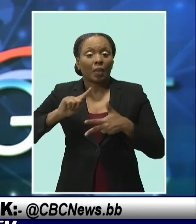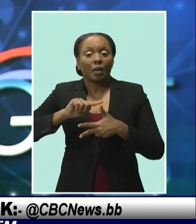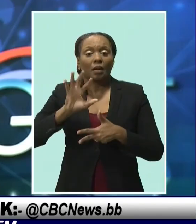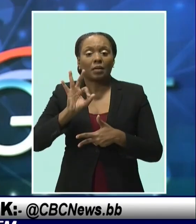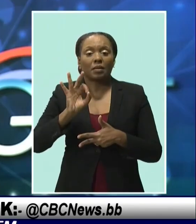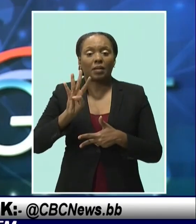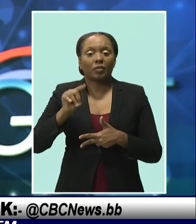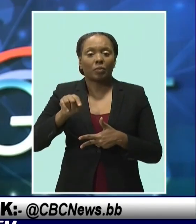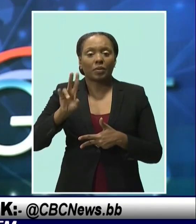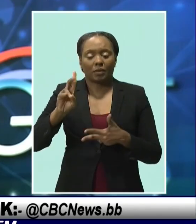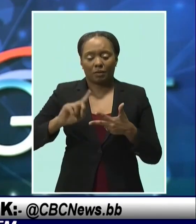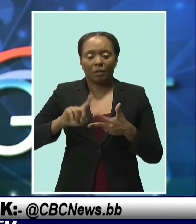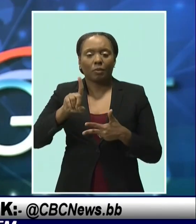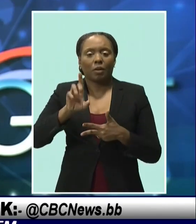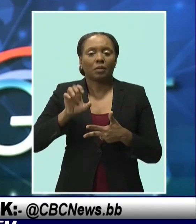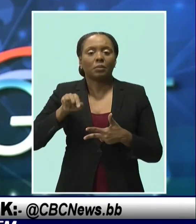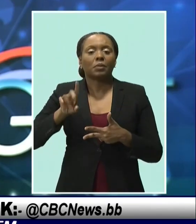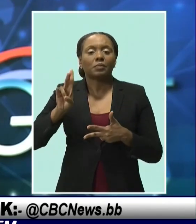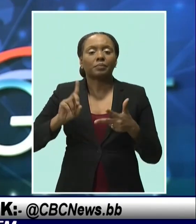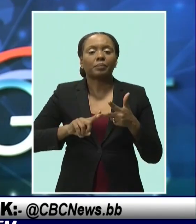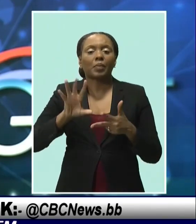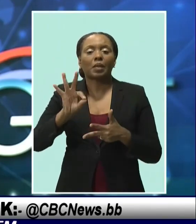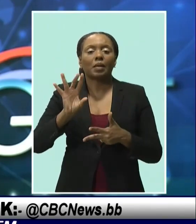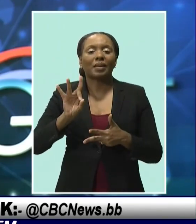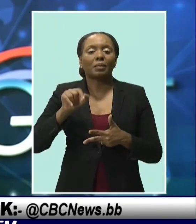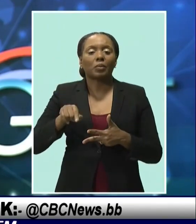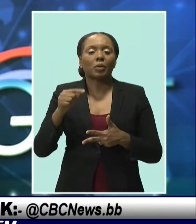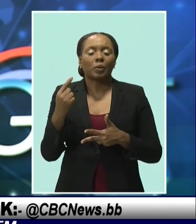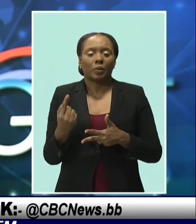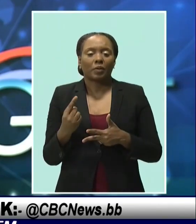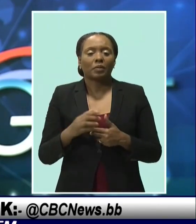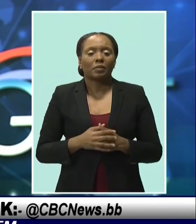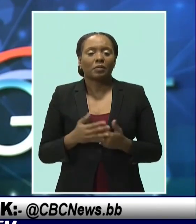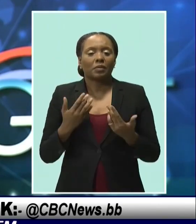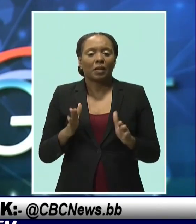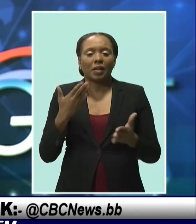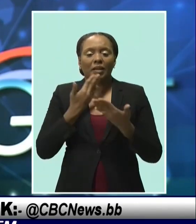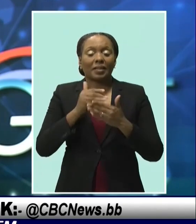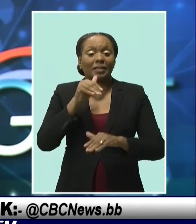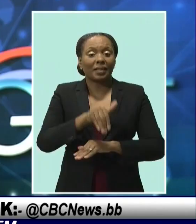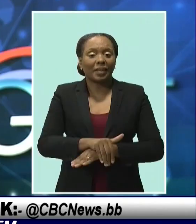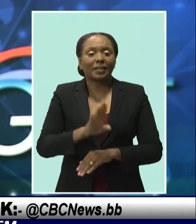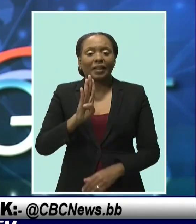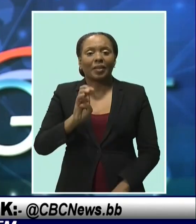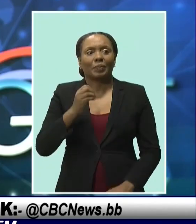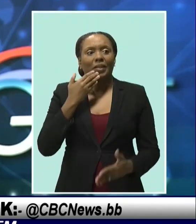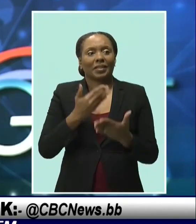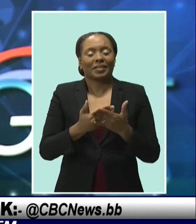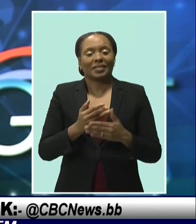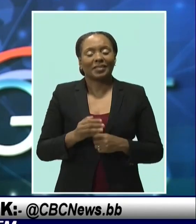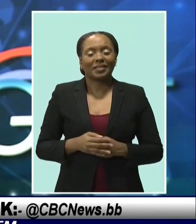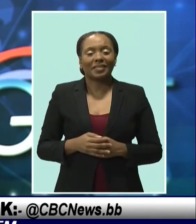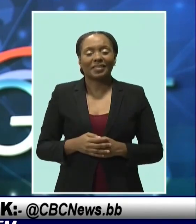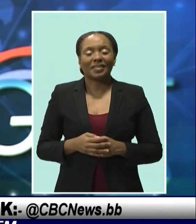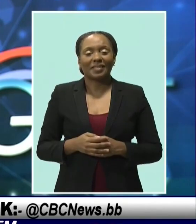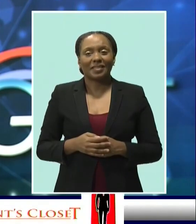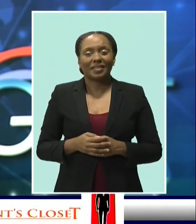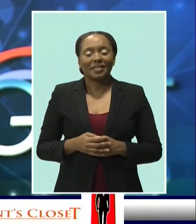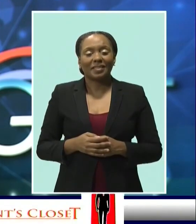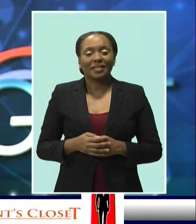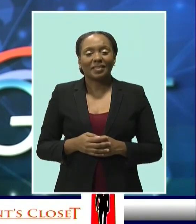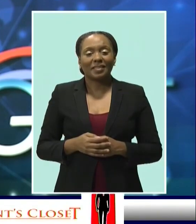radio stations 94.7, 100.7 and 98.1. That's our news. Good night and be good.